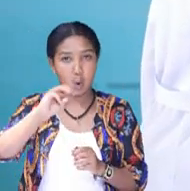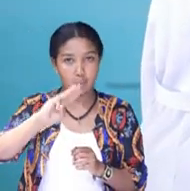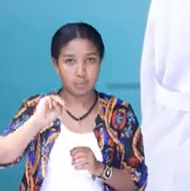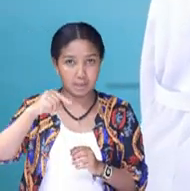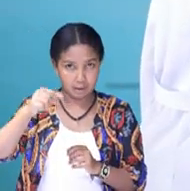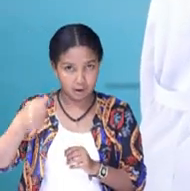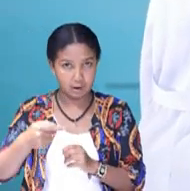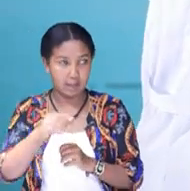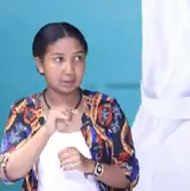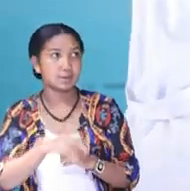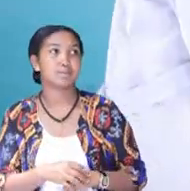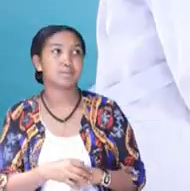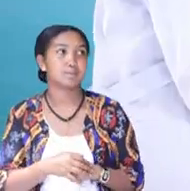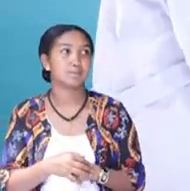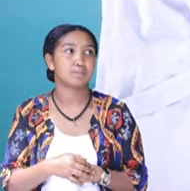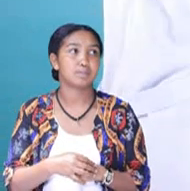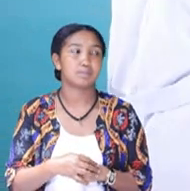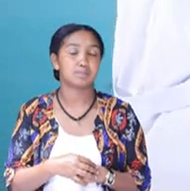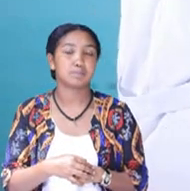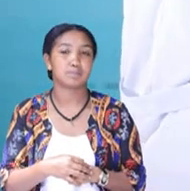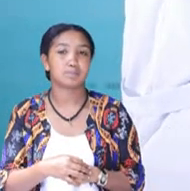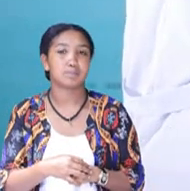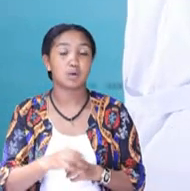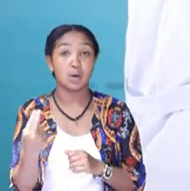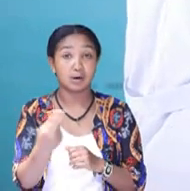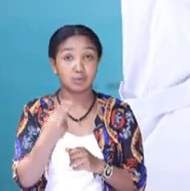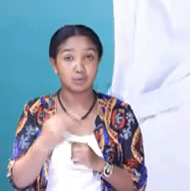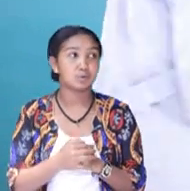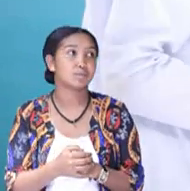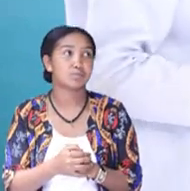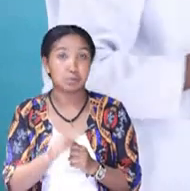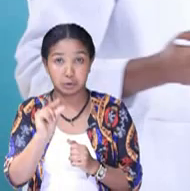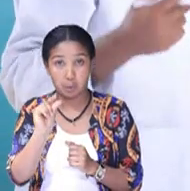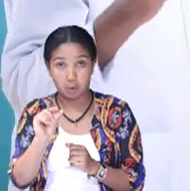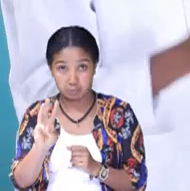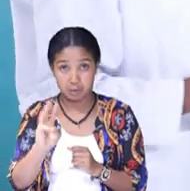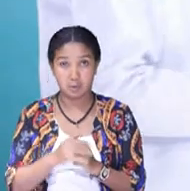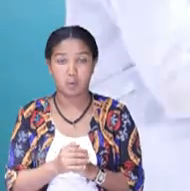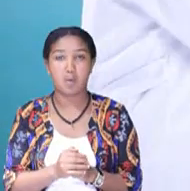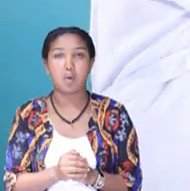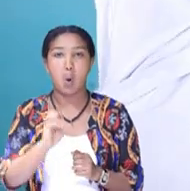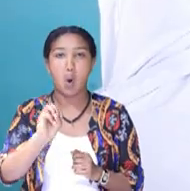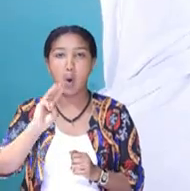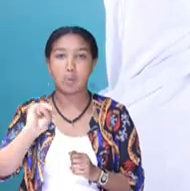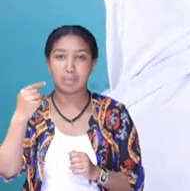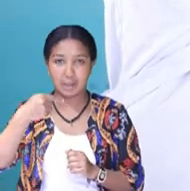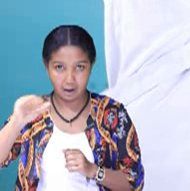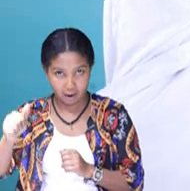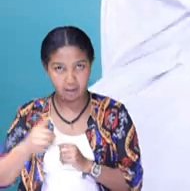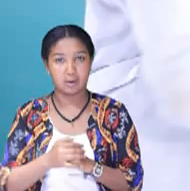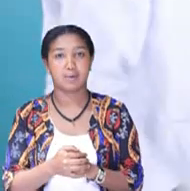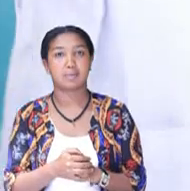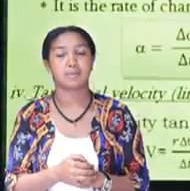is a capital omega like this. We are not going to use that. We have to use the smaller one, omega. Therefore, we use